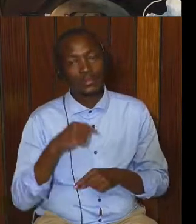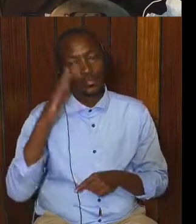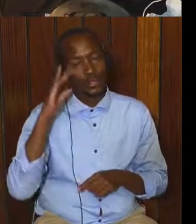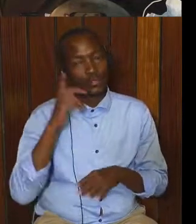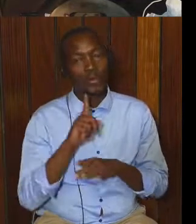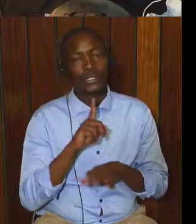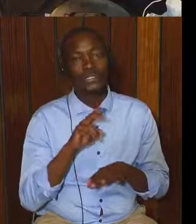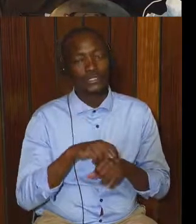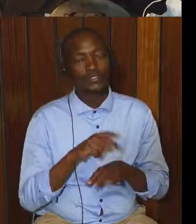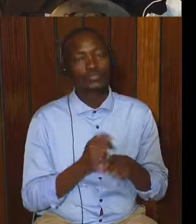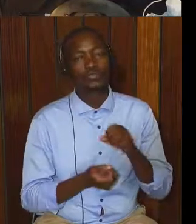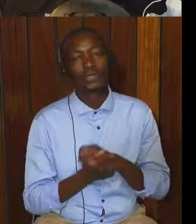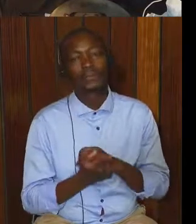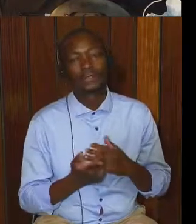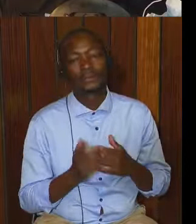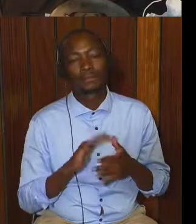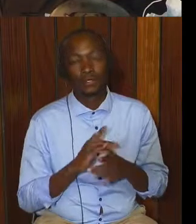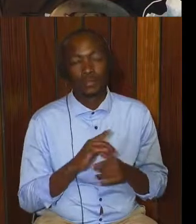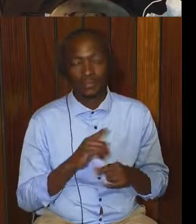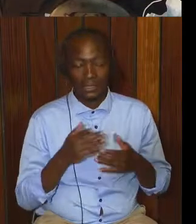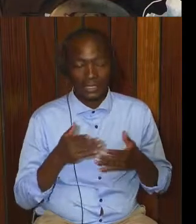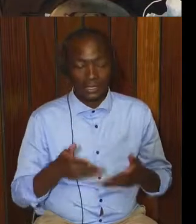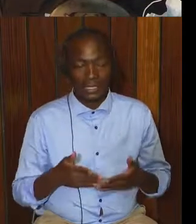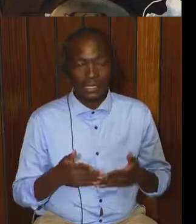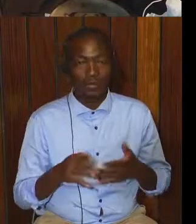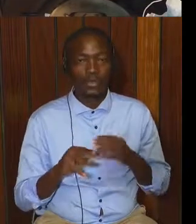needs to happen. Because here we are managing the risk of